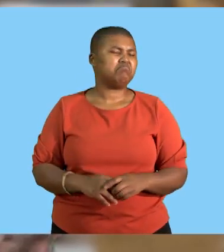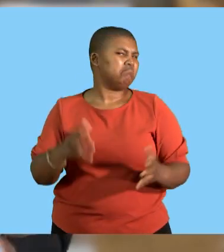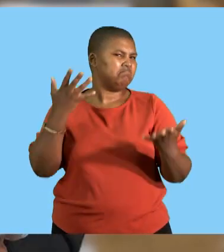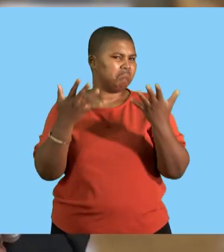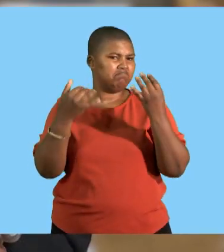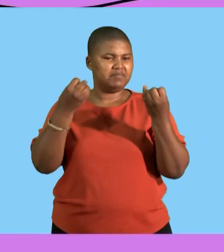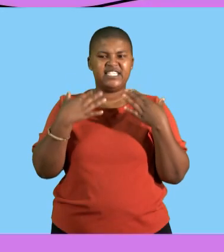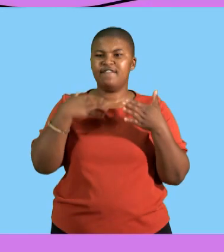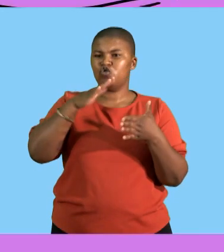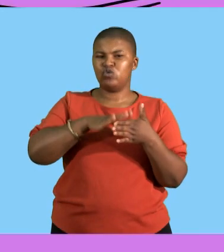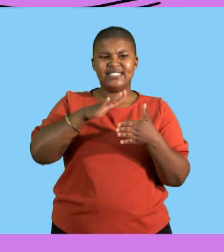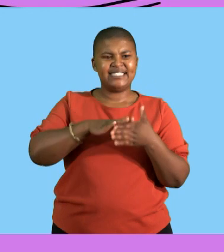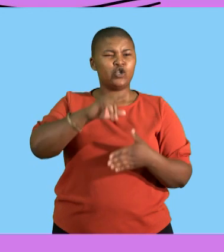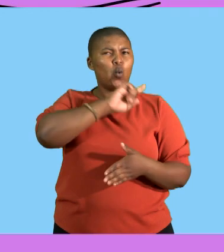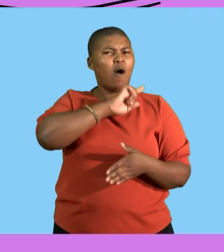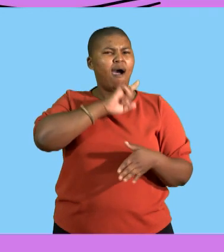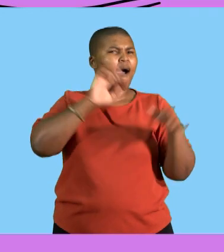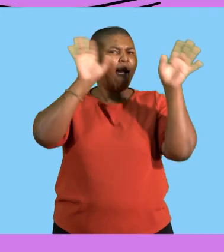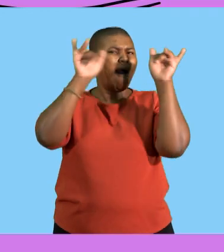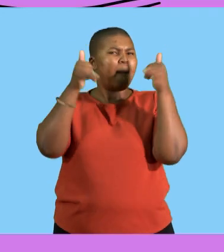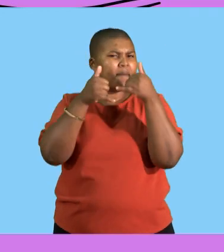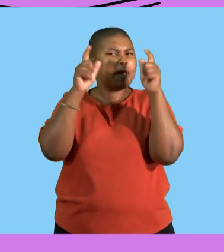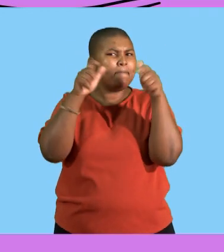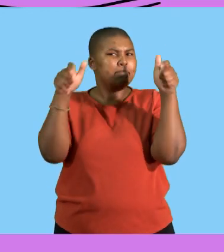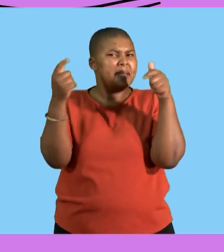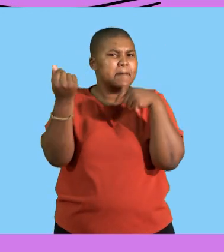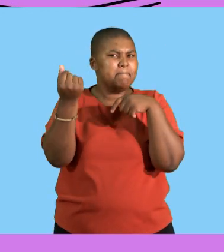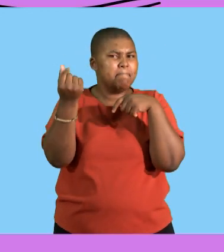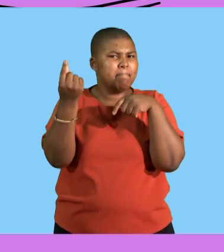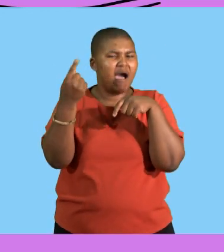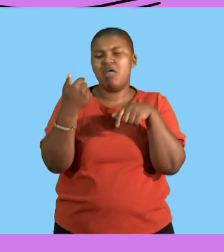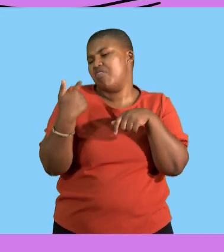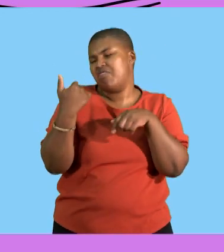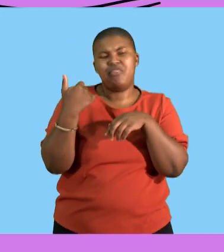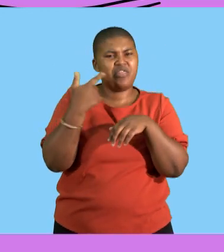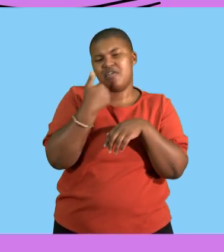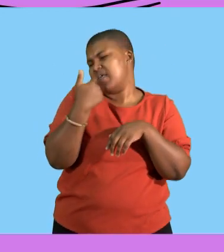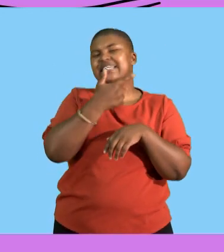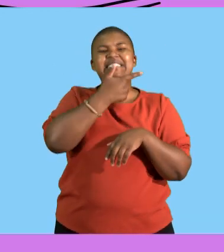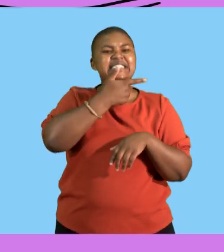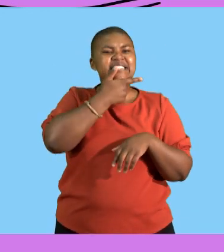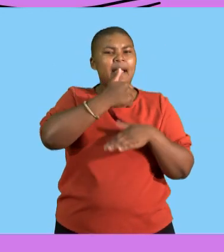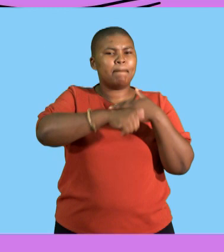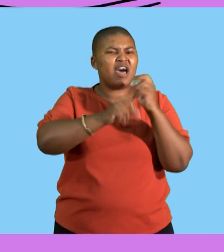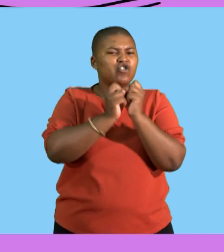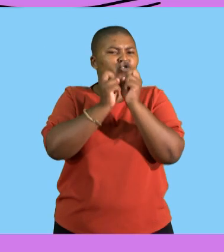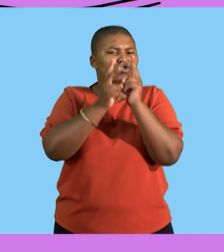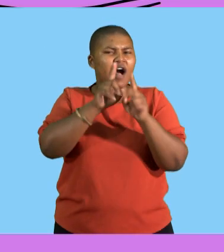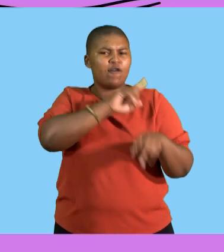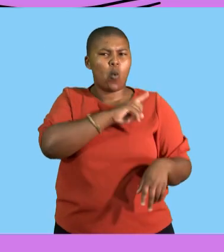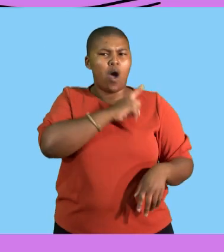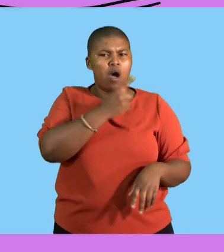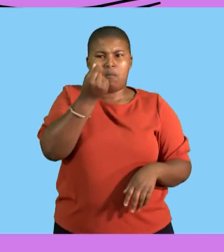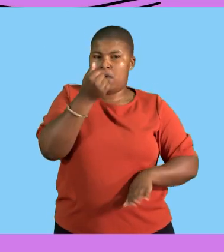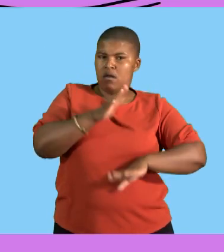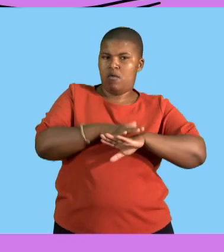a huge income in the last month, of which is the month of December. So now when you give the